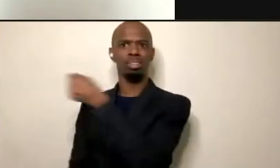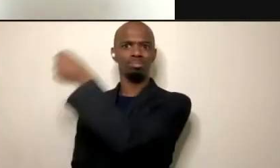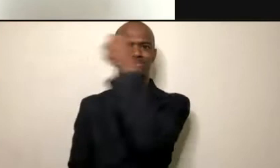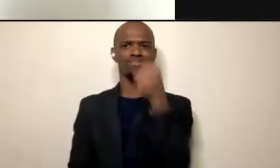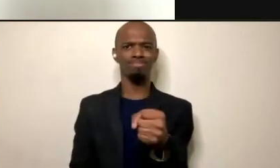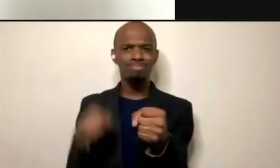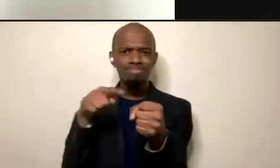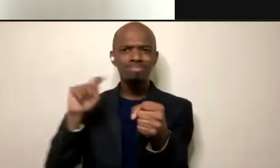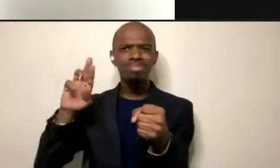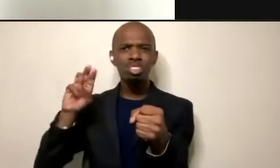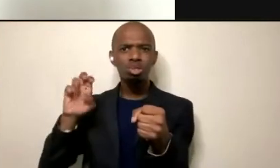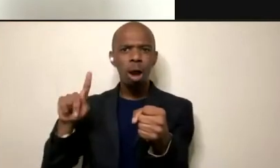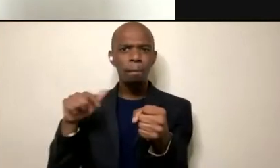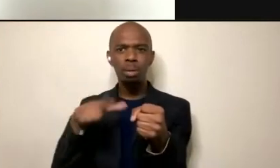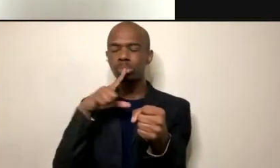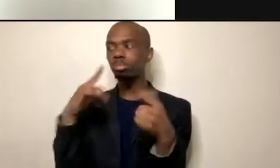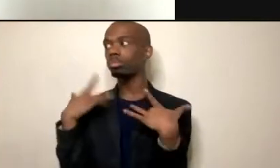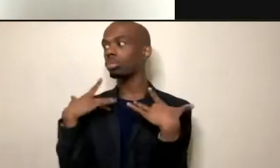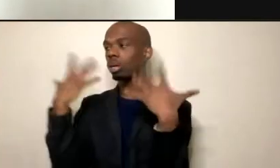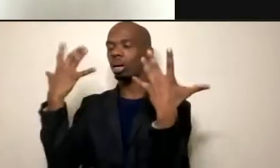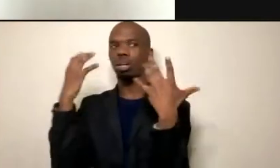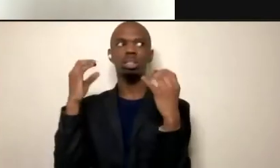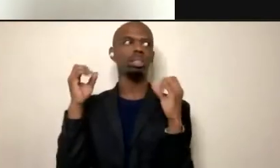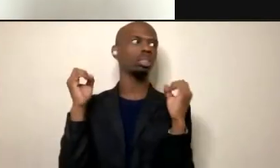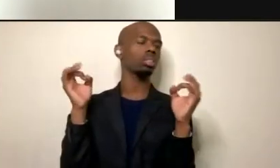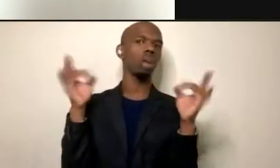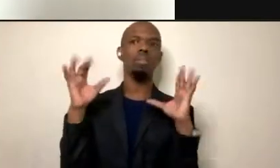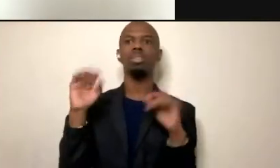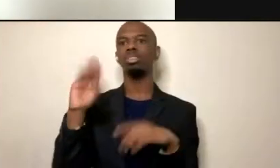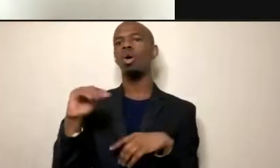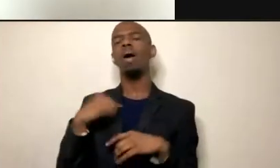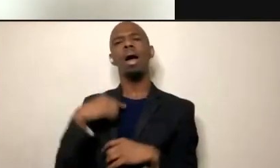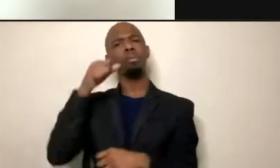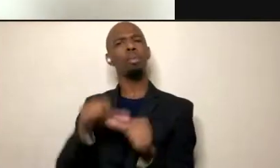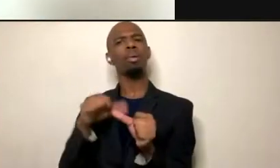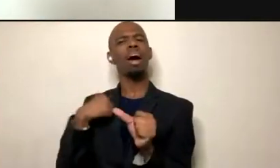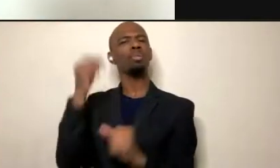I was thinking, I gotta figure this out.